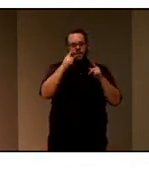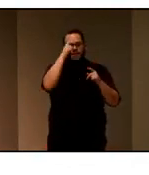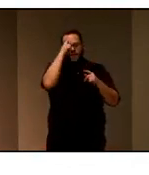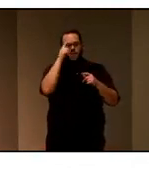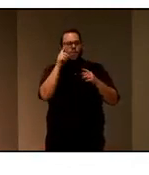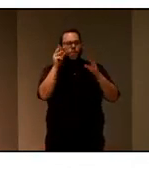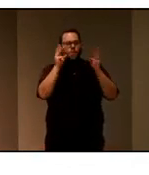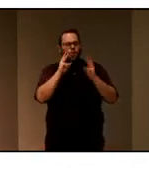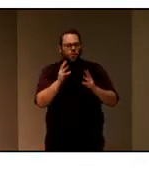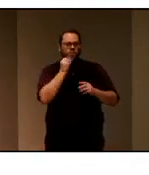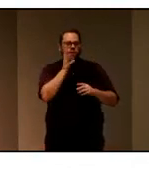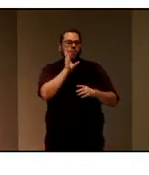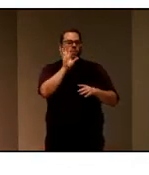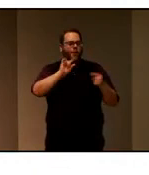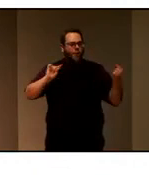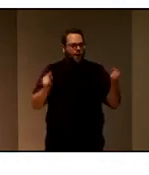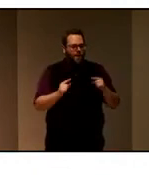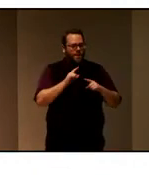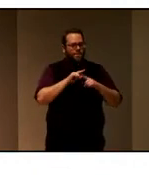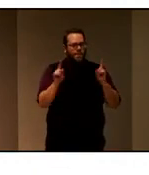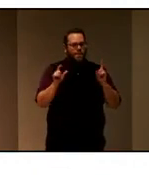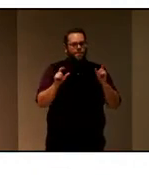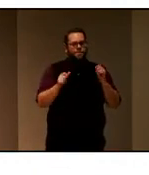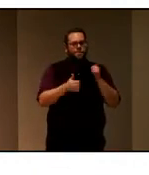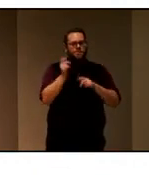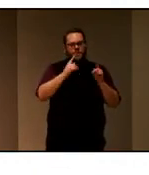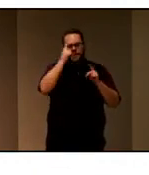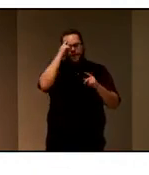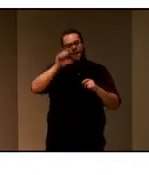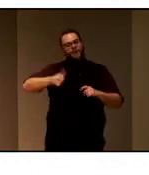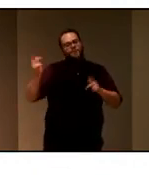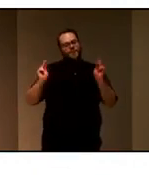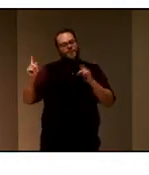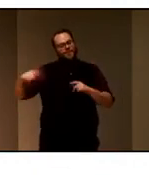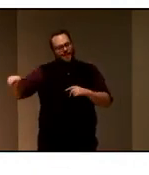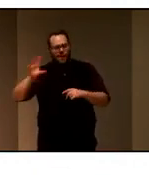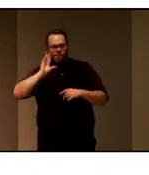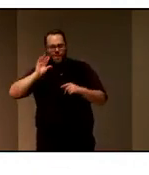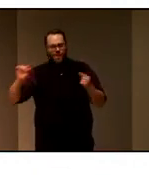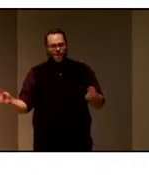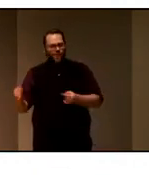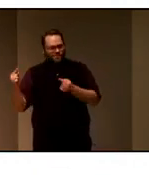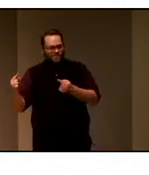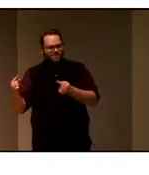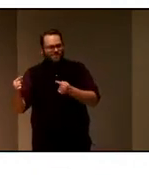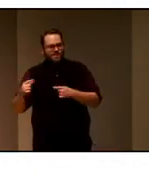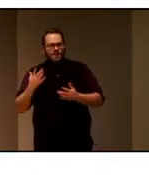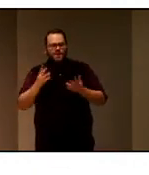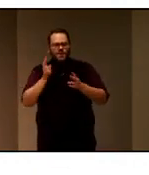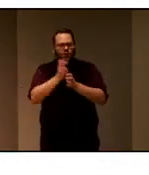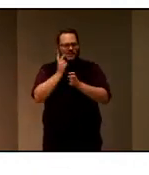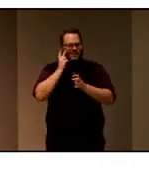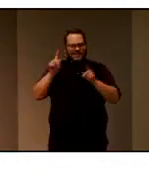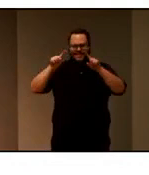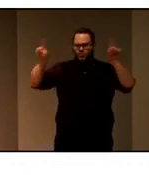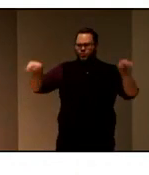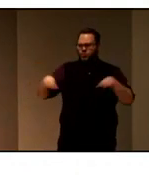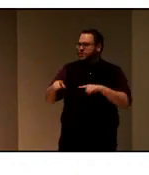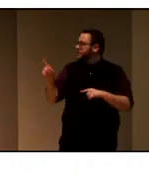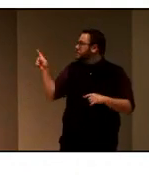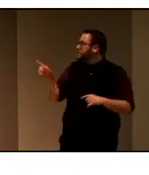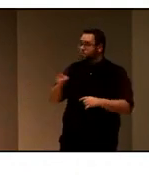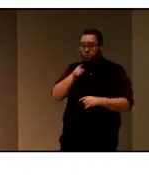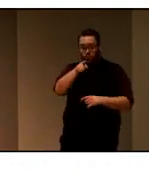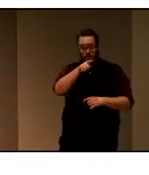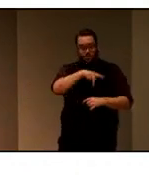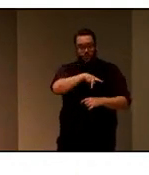will harm them, but more think others will be harmed. So just to walk the might be sort of hard to see on the screen. So you personally,